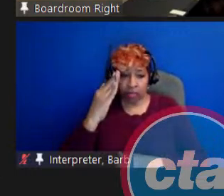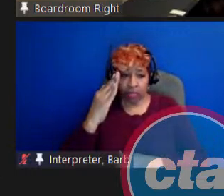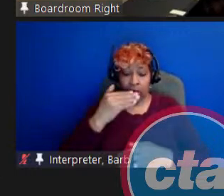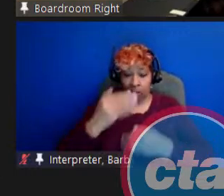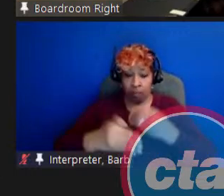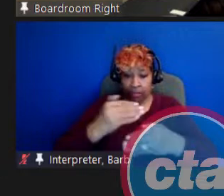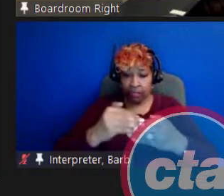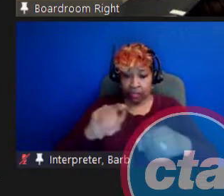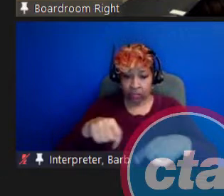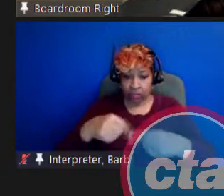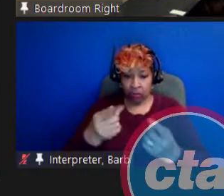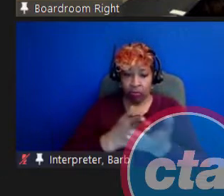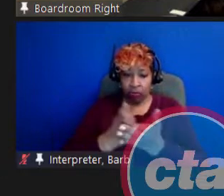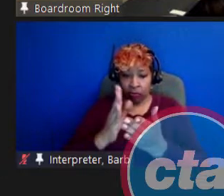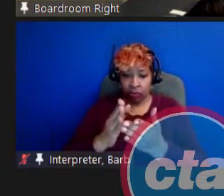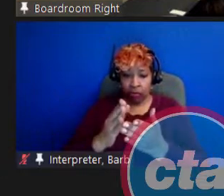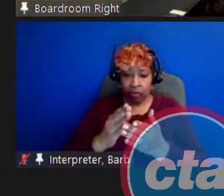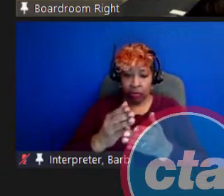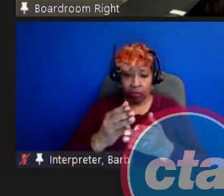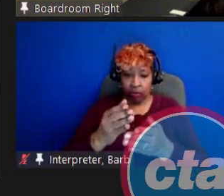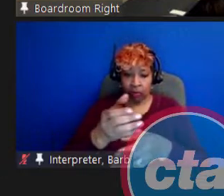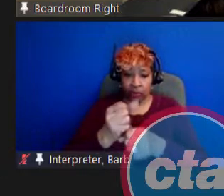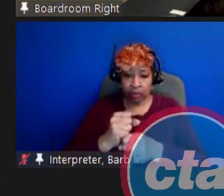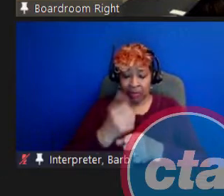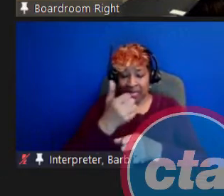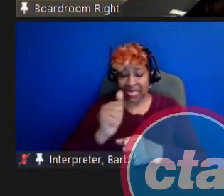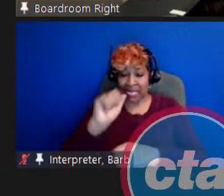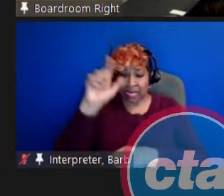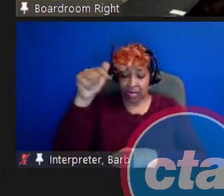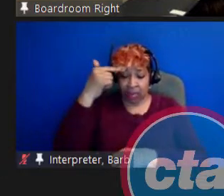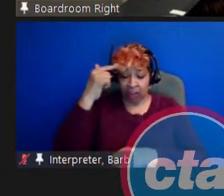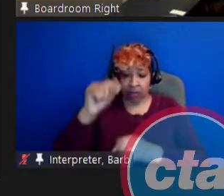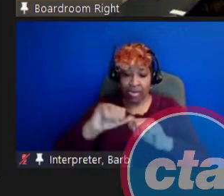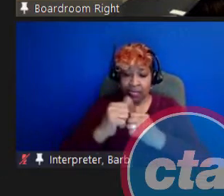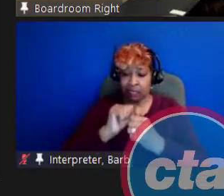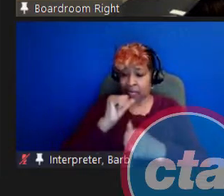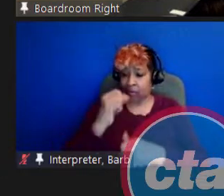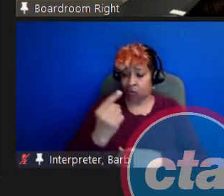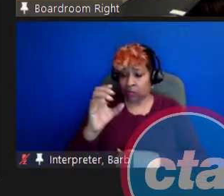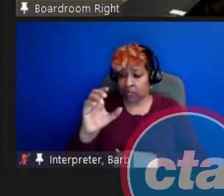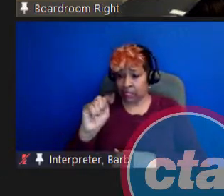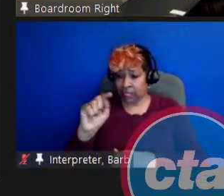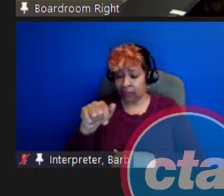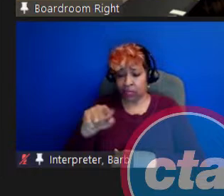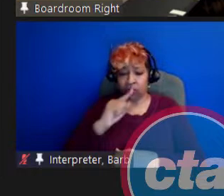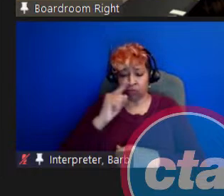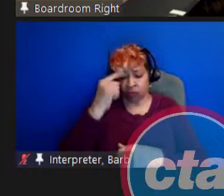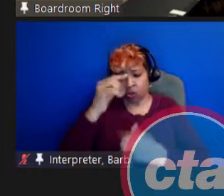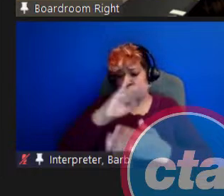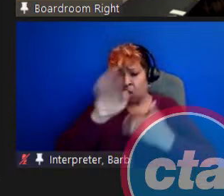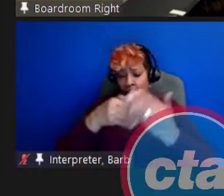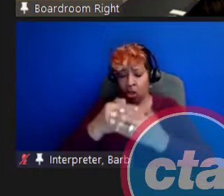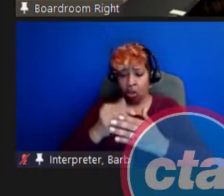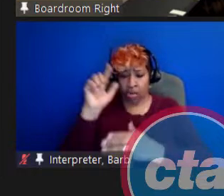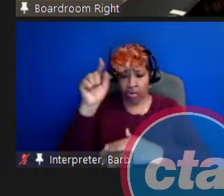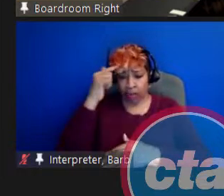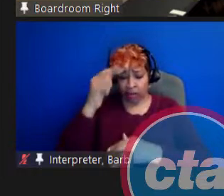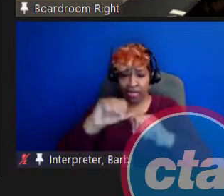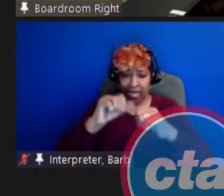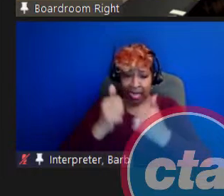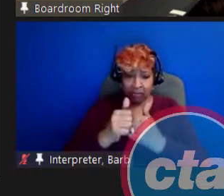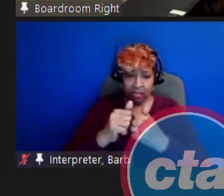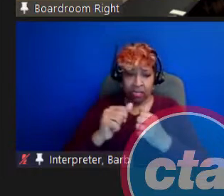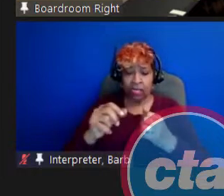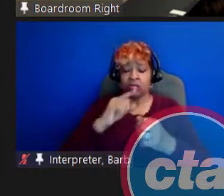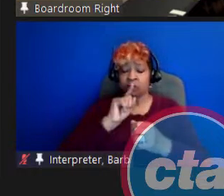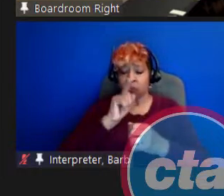through procurement at any government agency, not just CTA, this is true across all government agencies, it is a very long